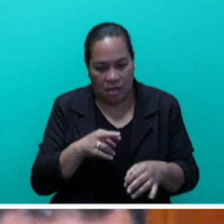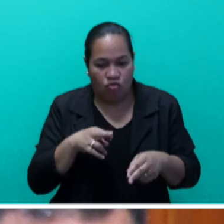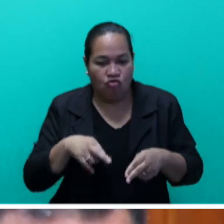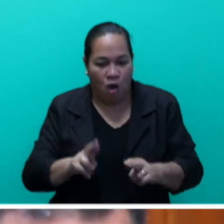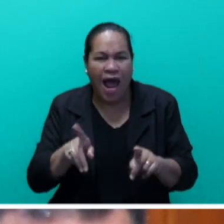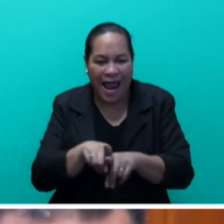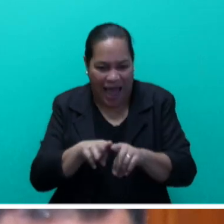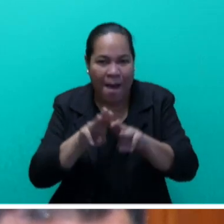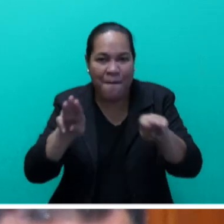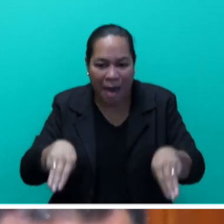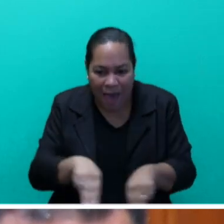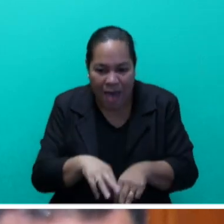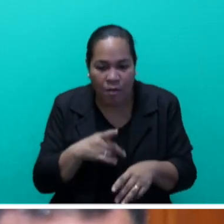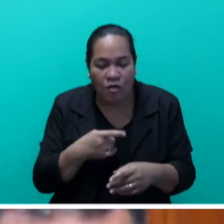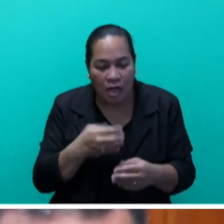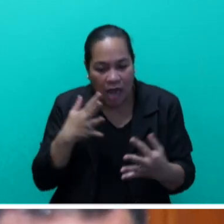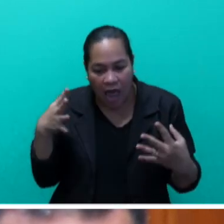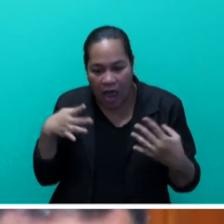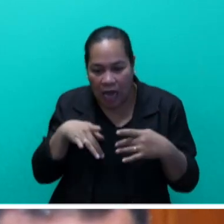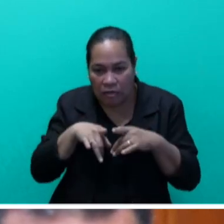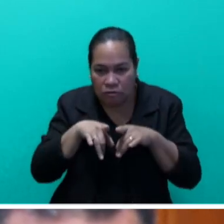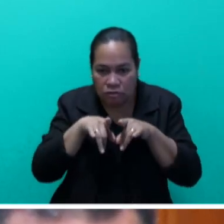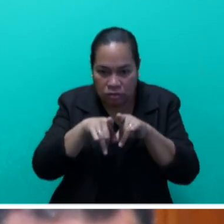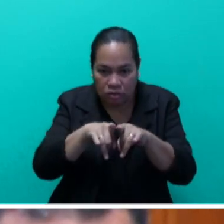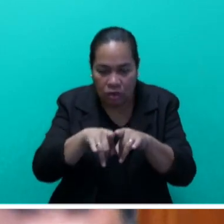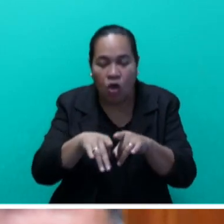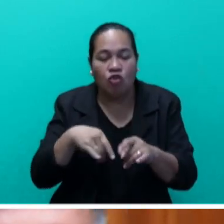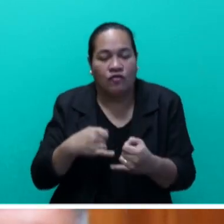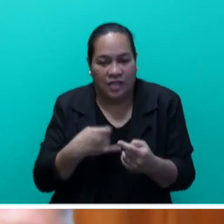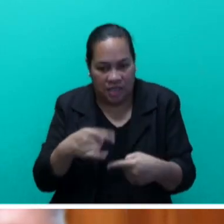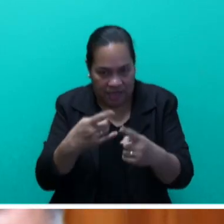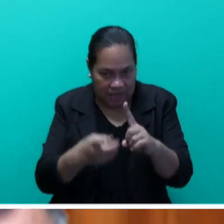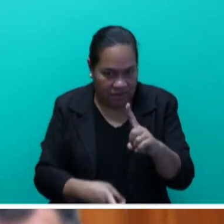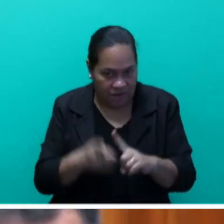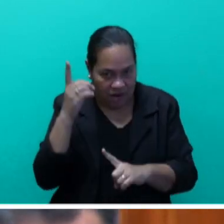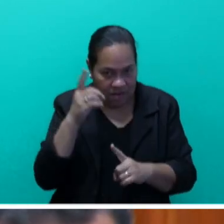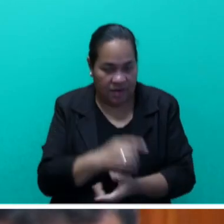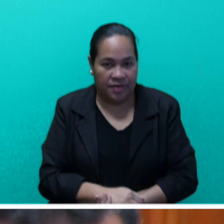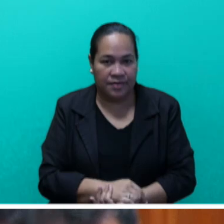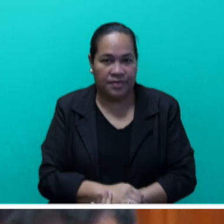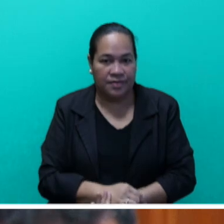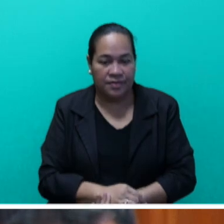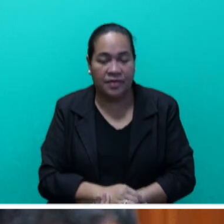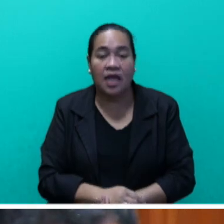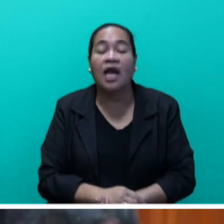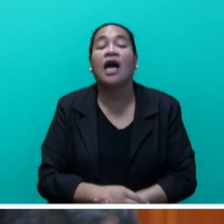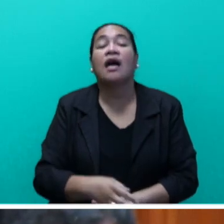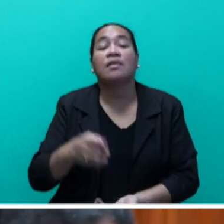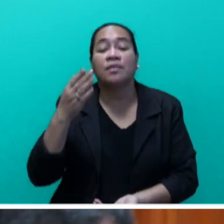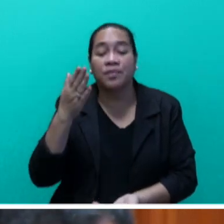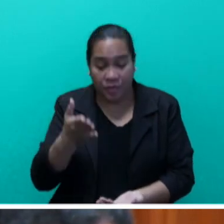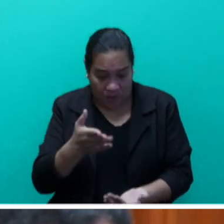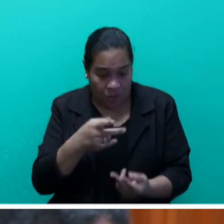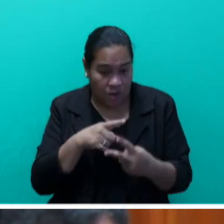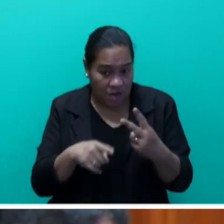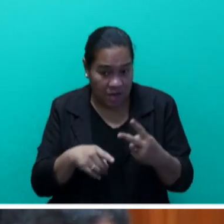our aspirations with the global mandate of sustainable development and resilience. Mr. Speaker, sir, through the foresight